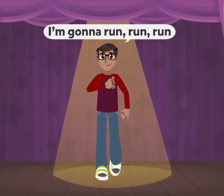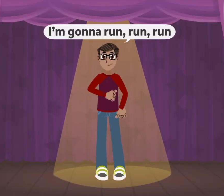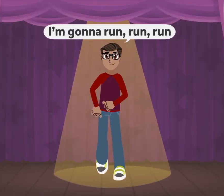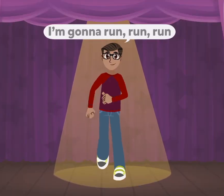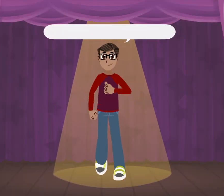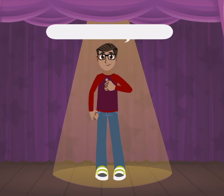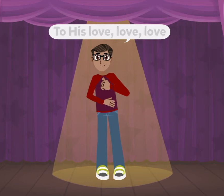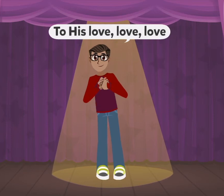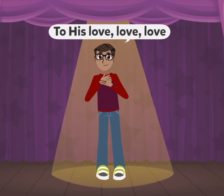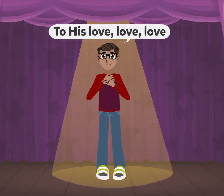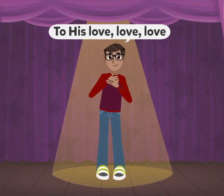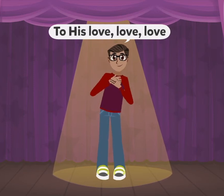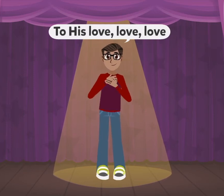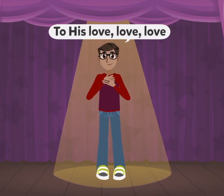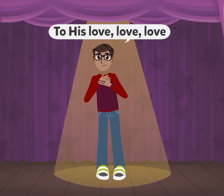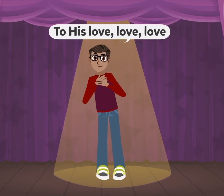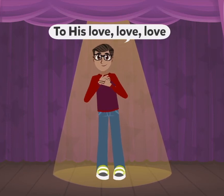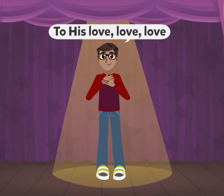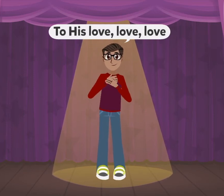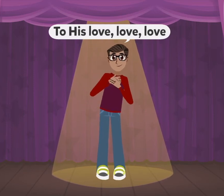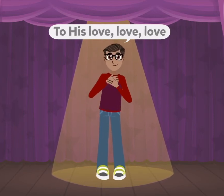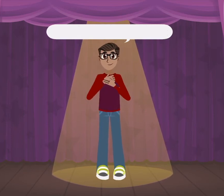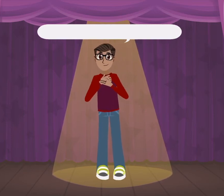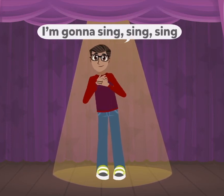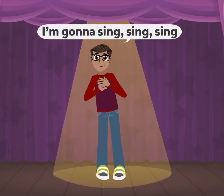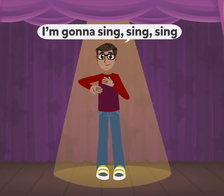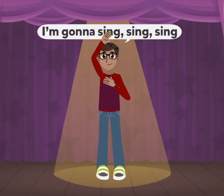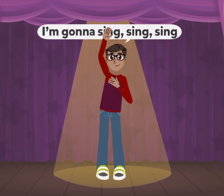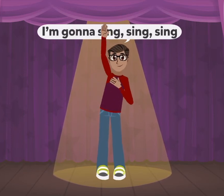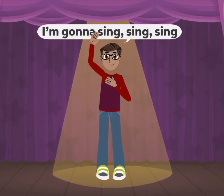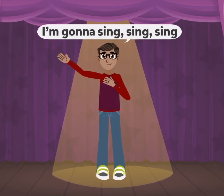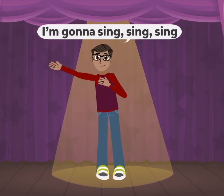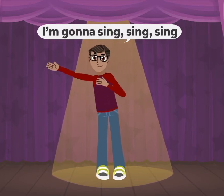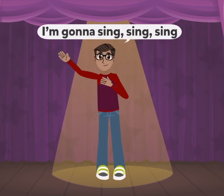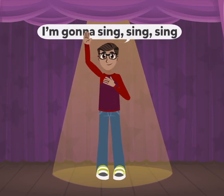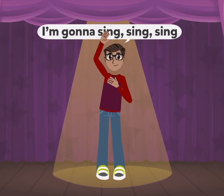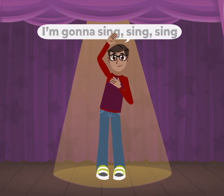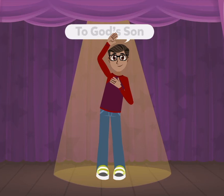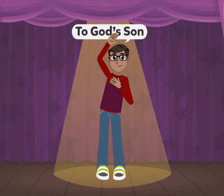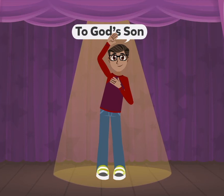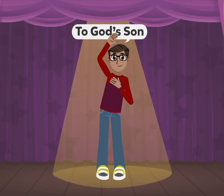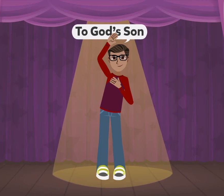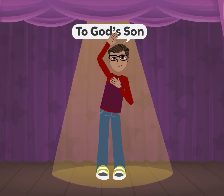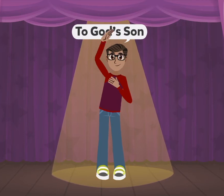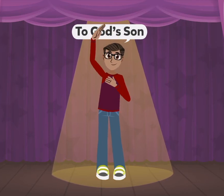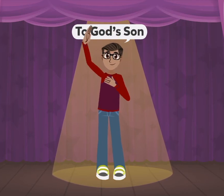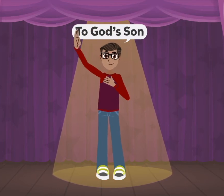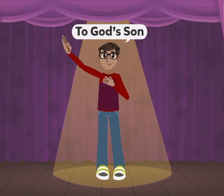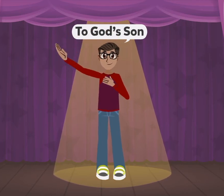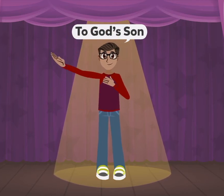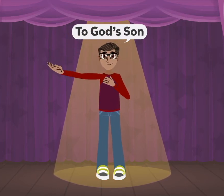run, run to His love, love, love. I'm gonna sing, sing, sing to